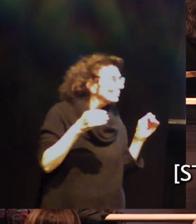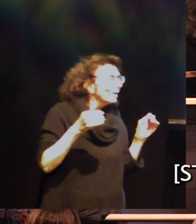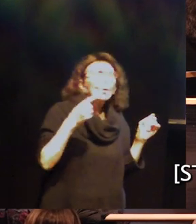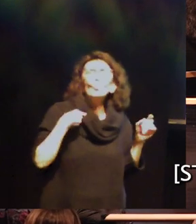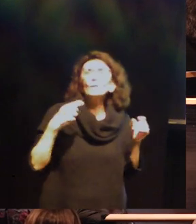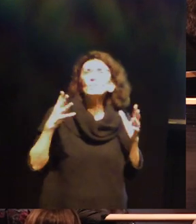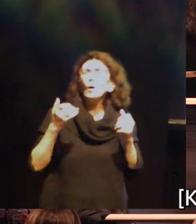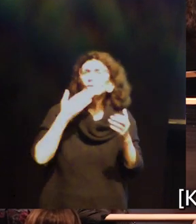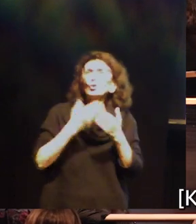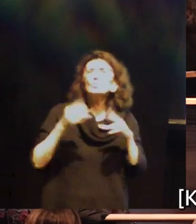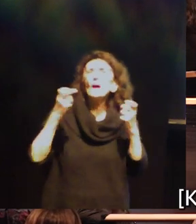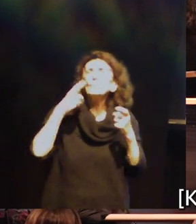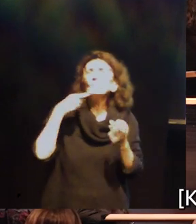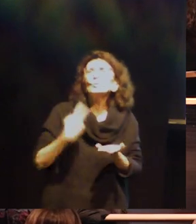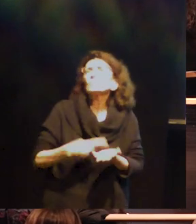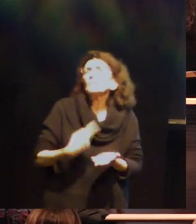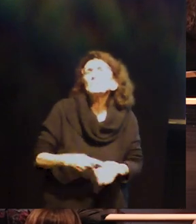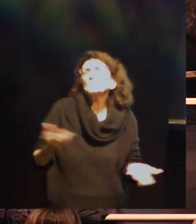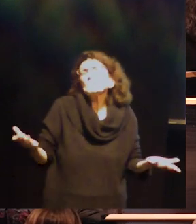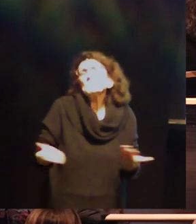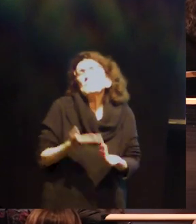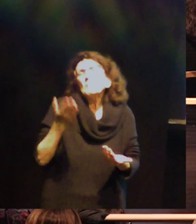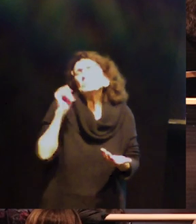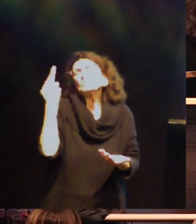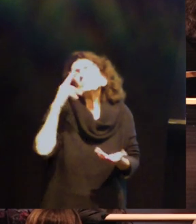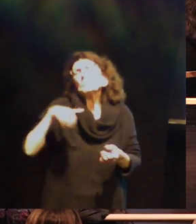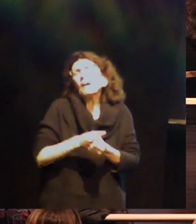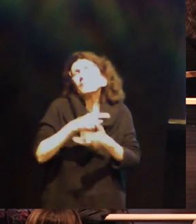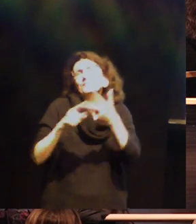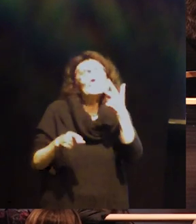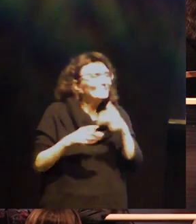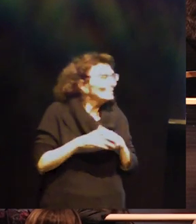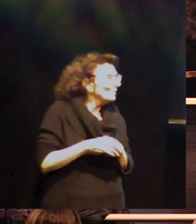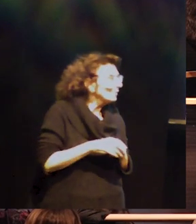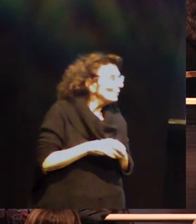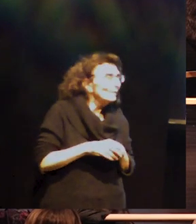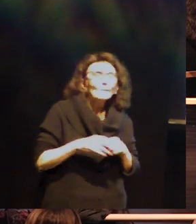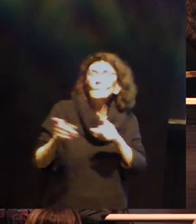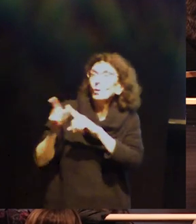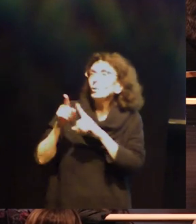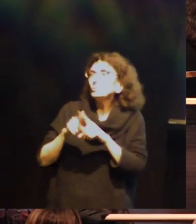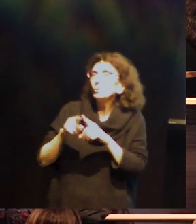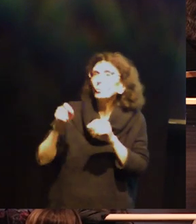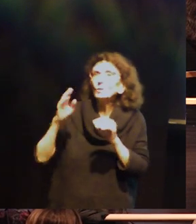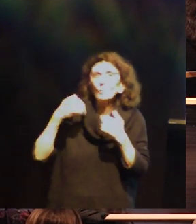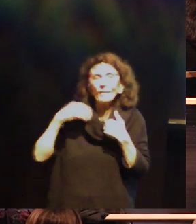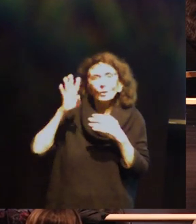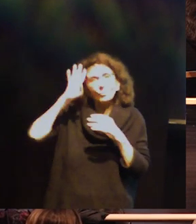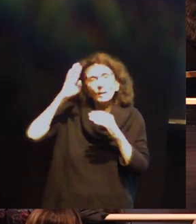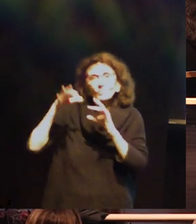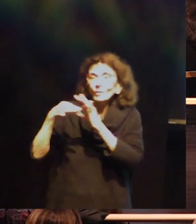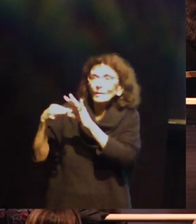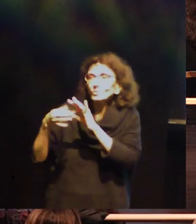talk about at the Q&A. We didn't want to bore you guys. Yeah, I mean, I think that's also just a testament to the power of creative relationships and